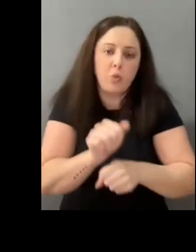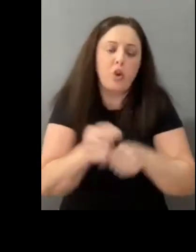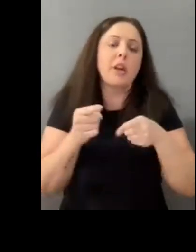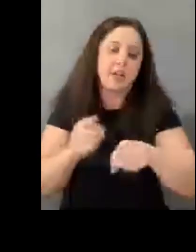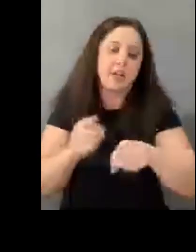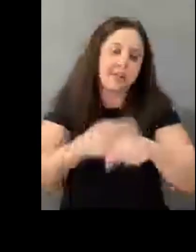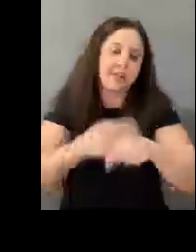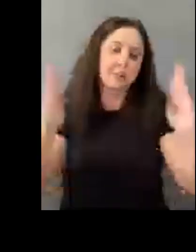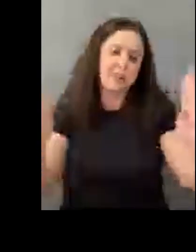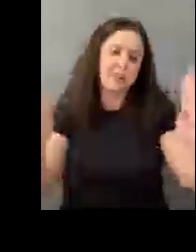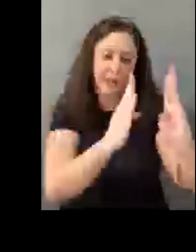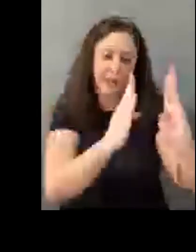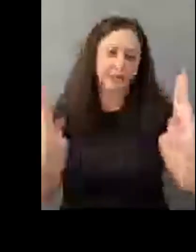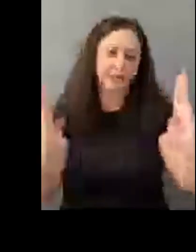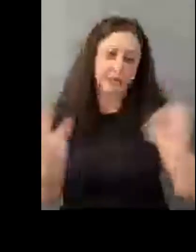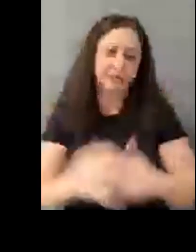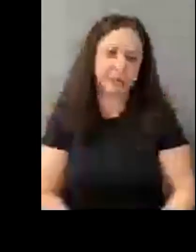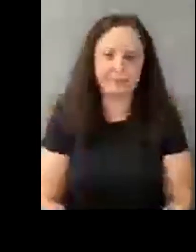period.